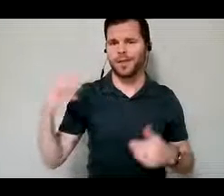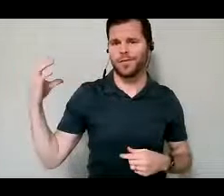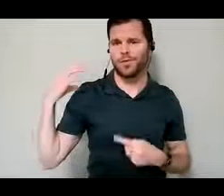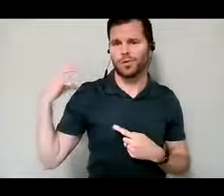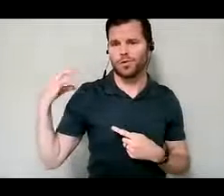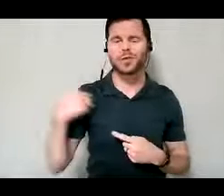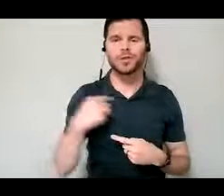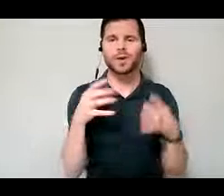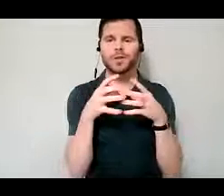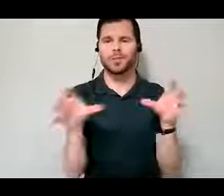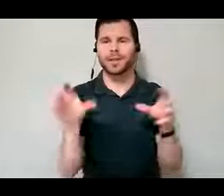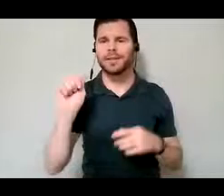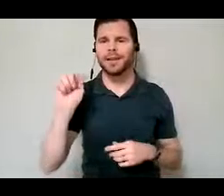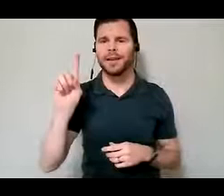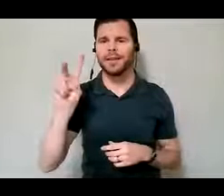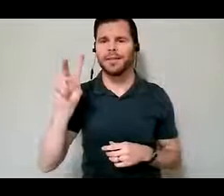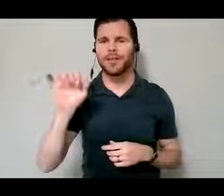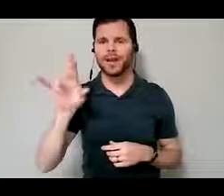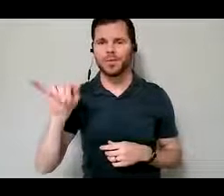advisories for. So there's about,